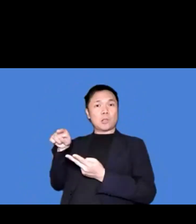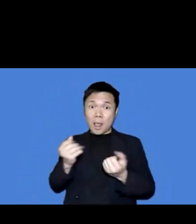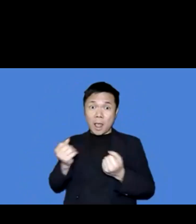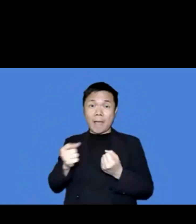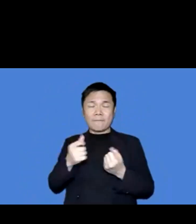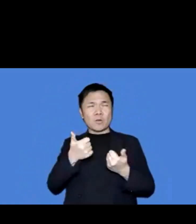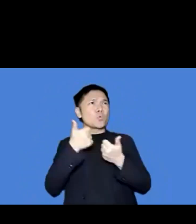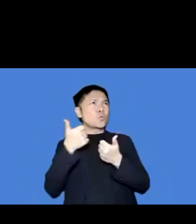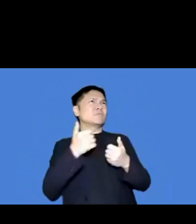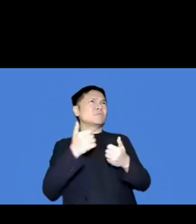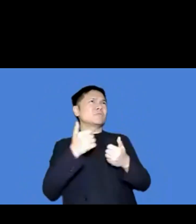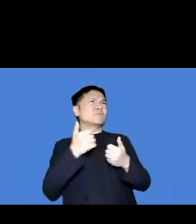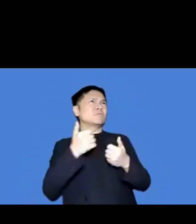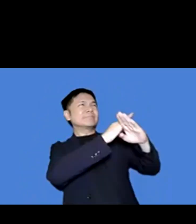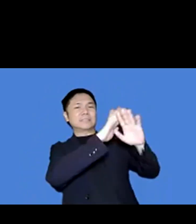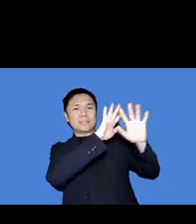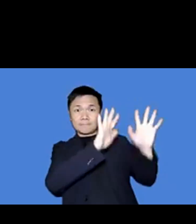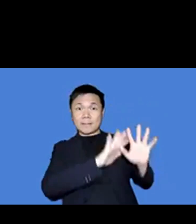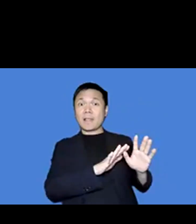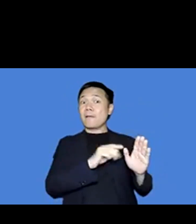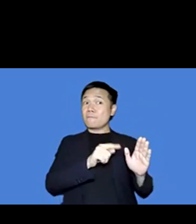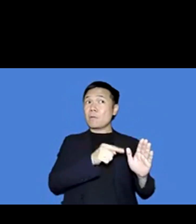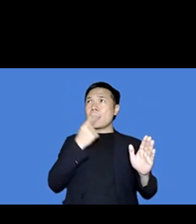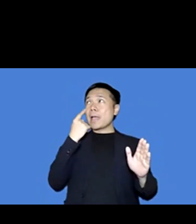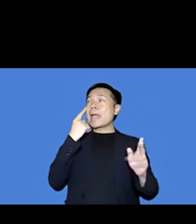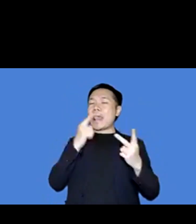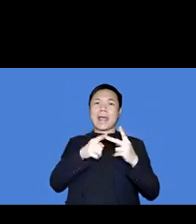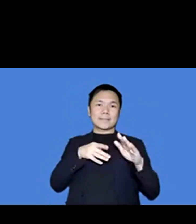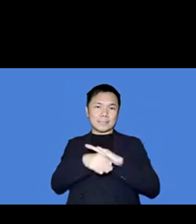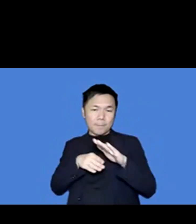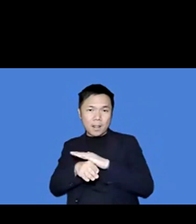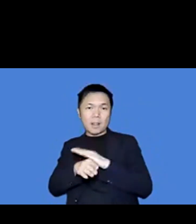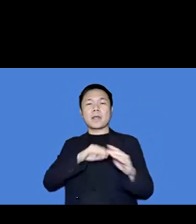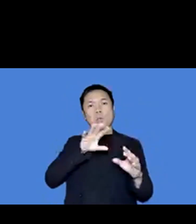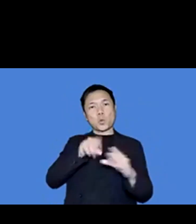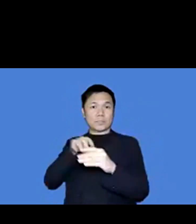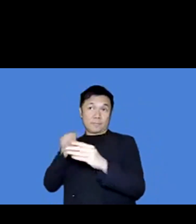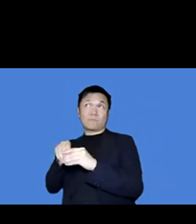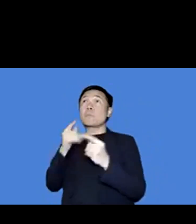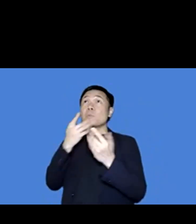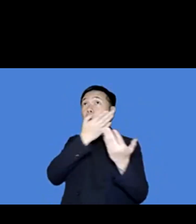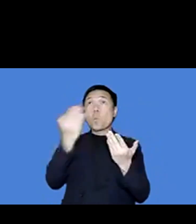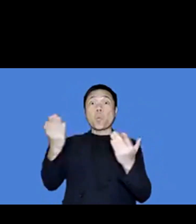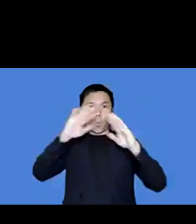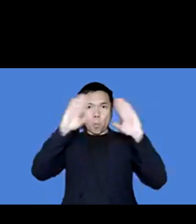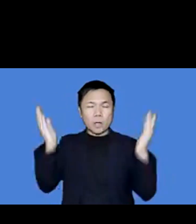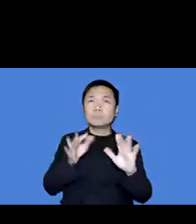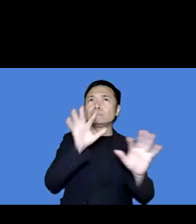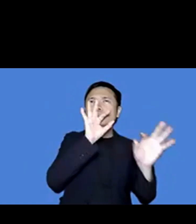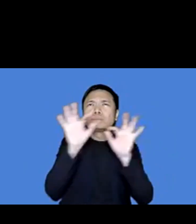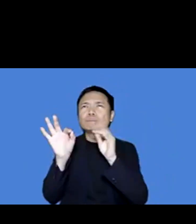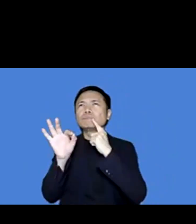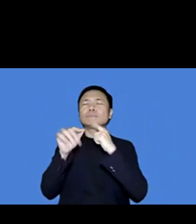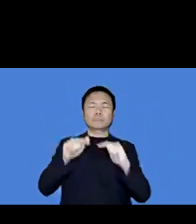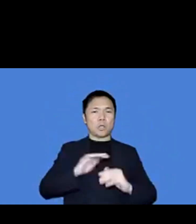universally accessible as well as inclusive. So we can try that as well. So participation at the local level will be the key. Thank